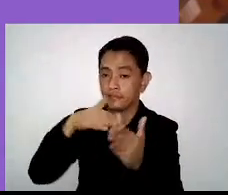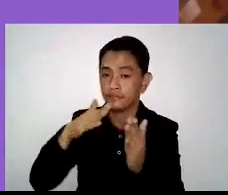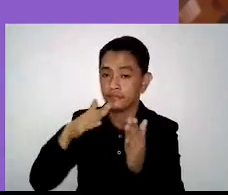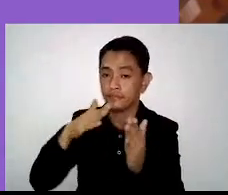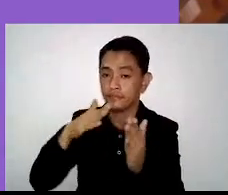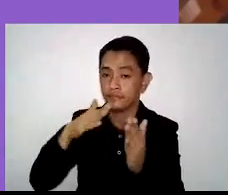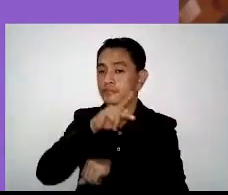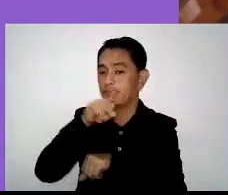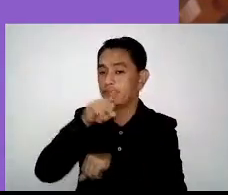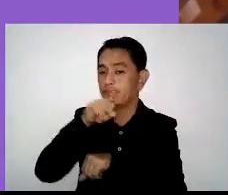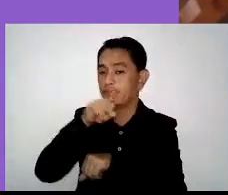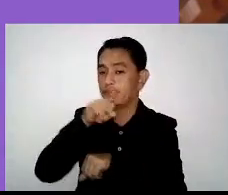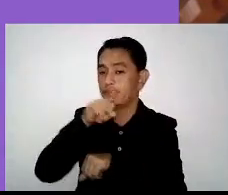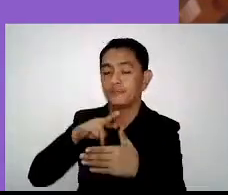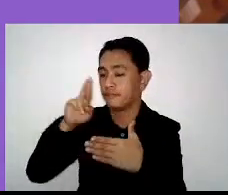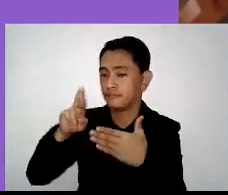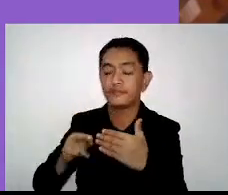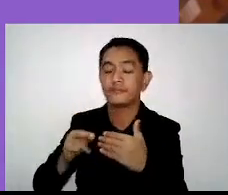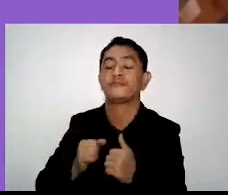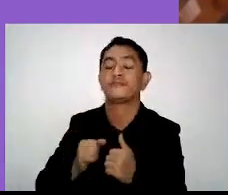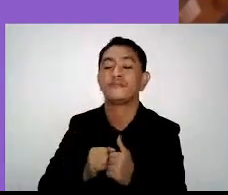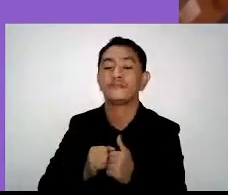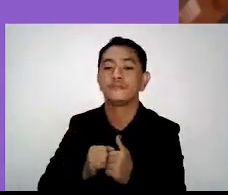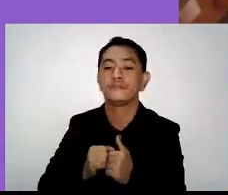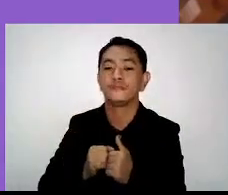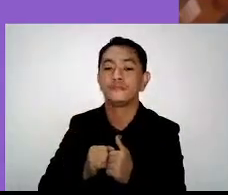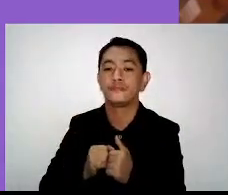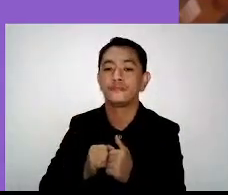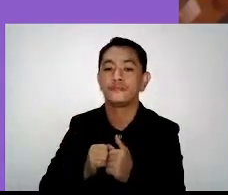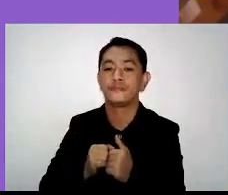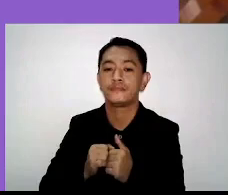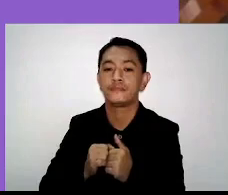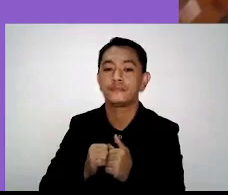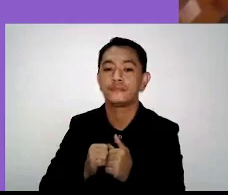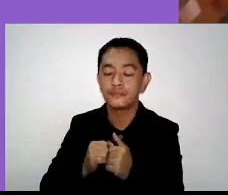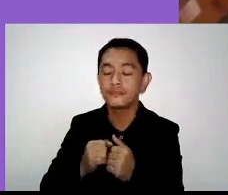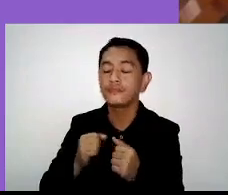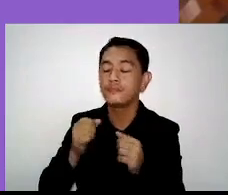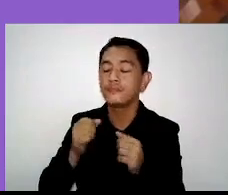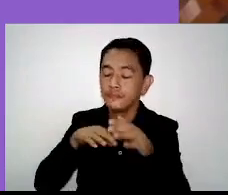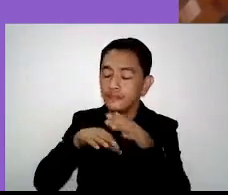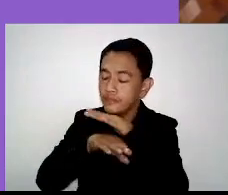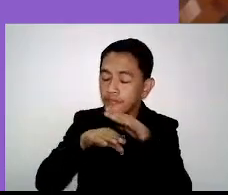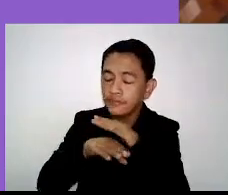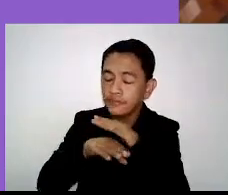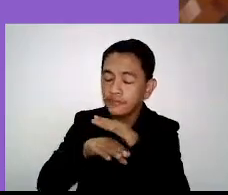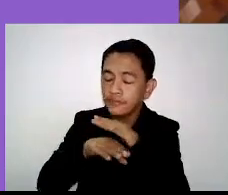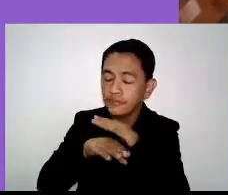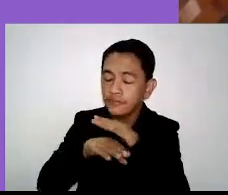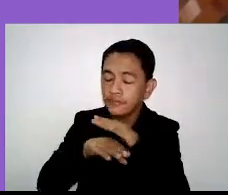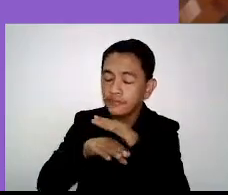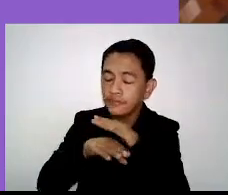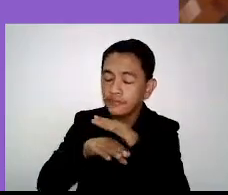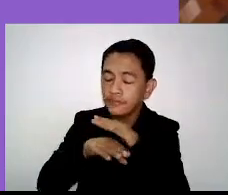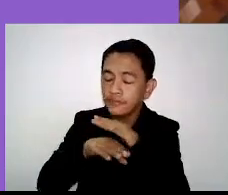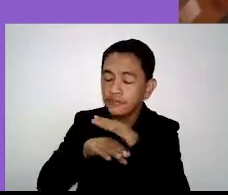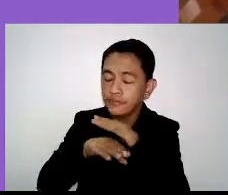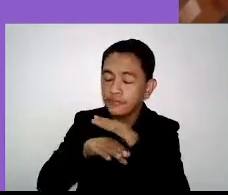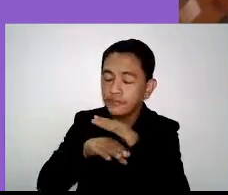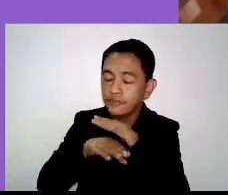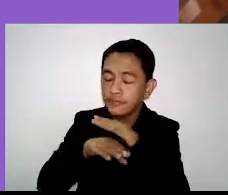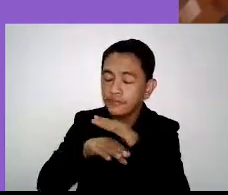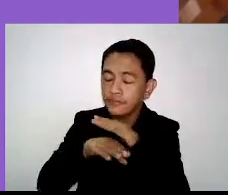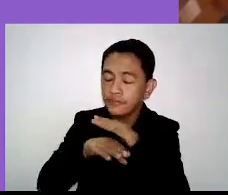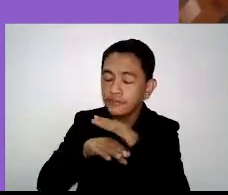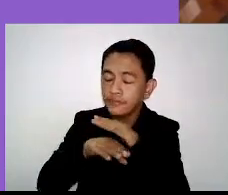to empower teachers and learners around the Philippines. Beyond products and solutions, we aim to accelerate opportunities